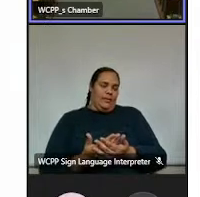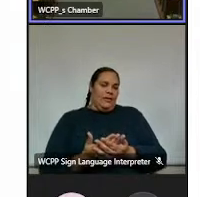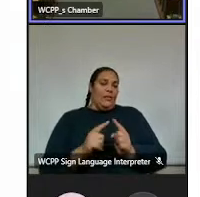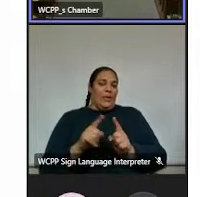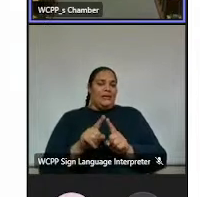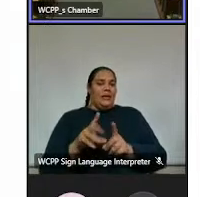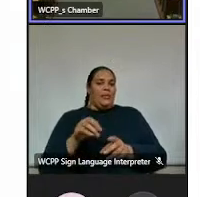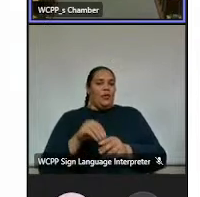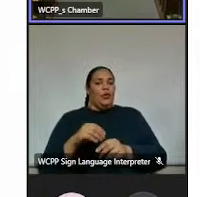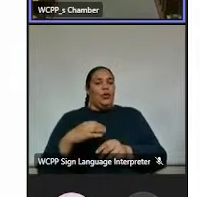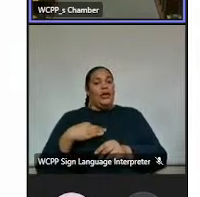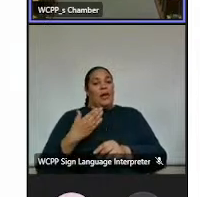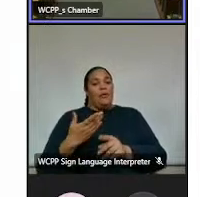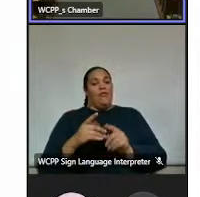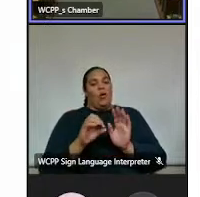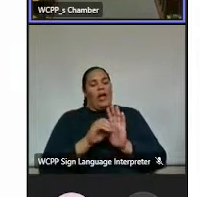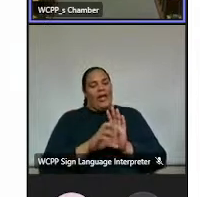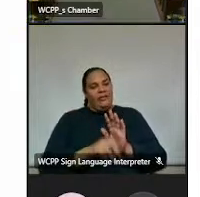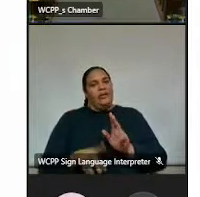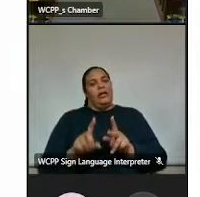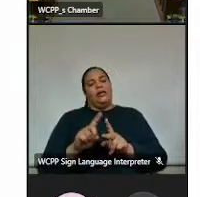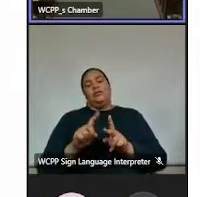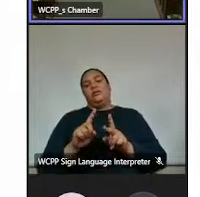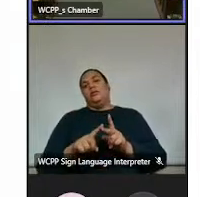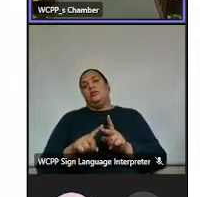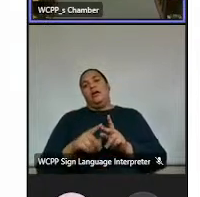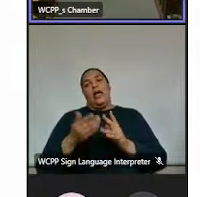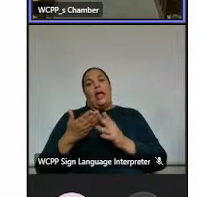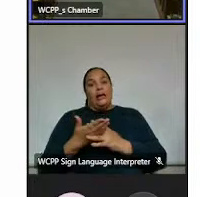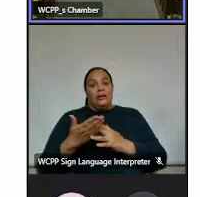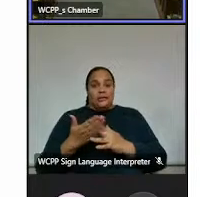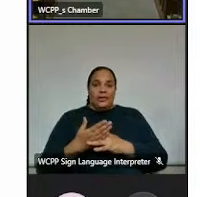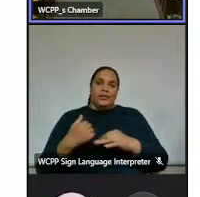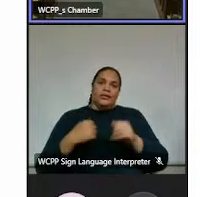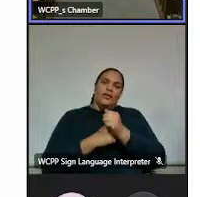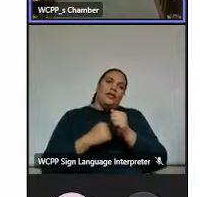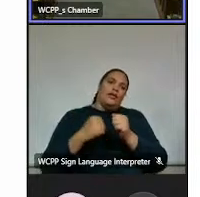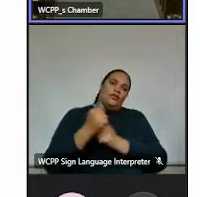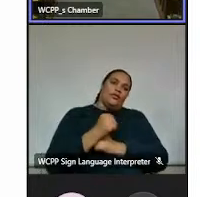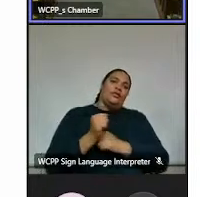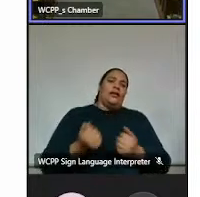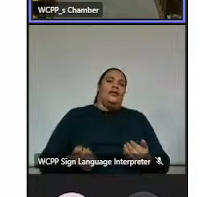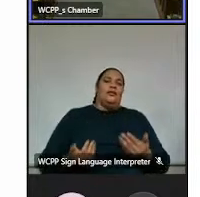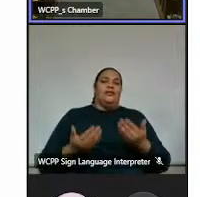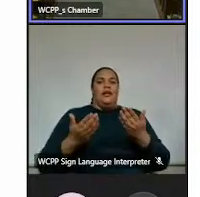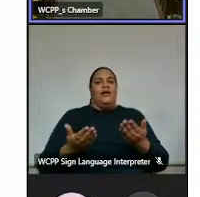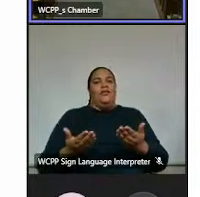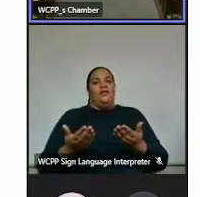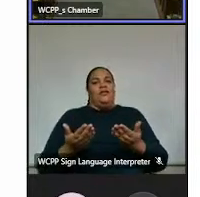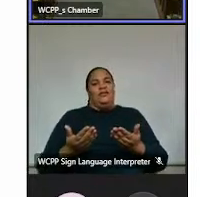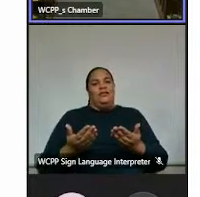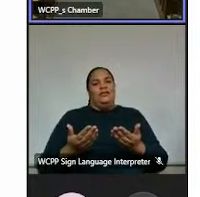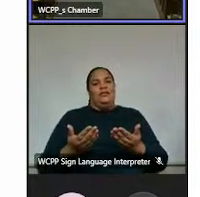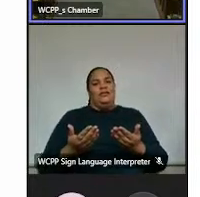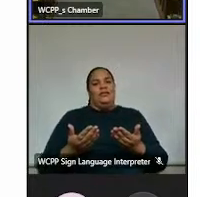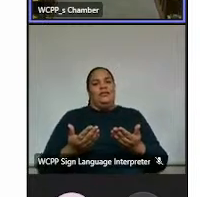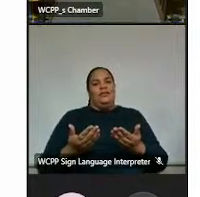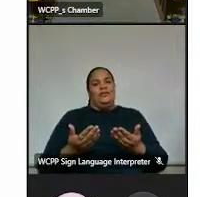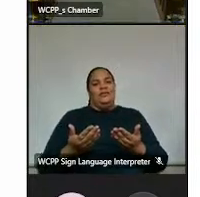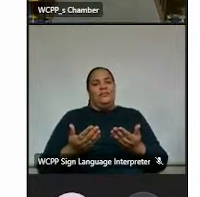include applications for advertising, accesses, structures, and services within the road